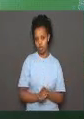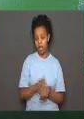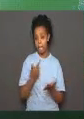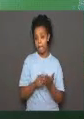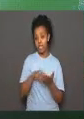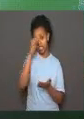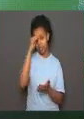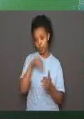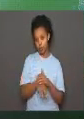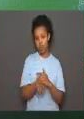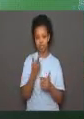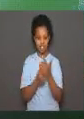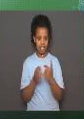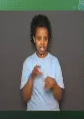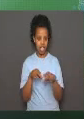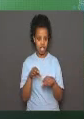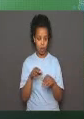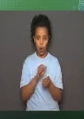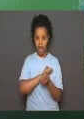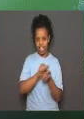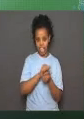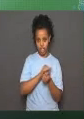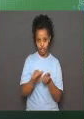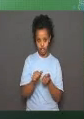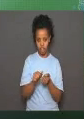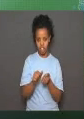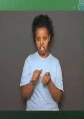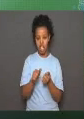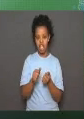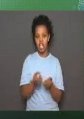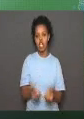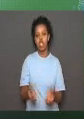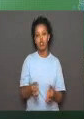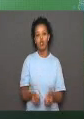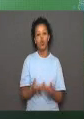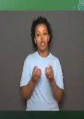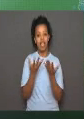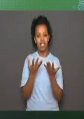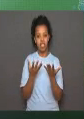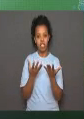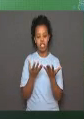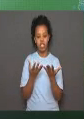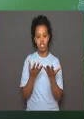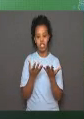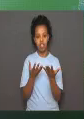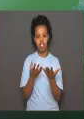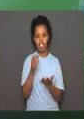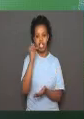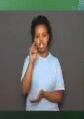lesson, we discussed deletion, duplication, inversion,